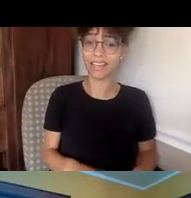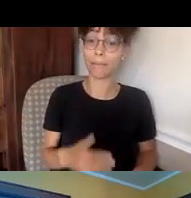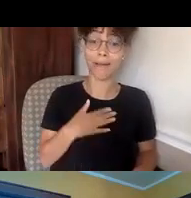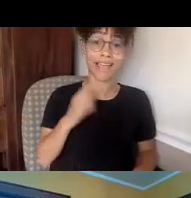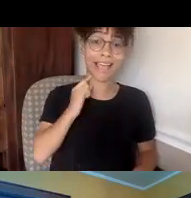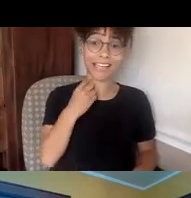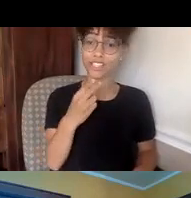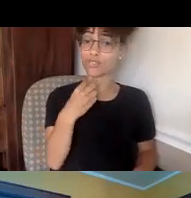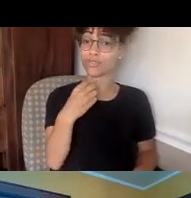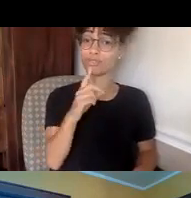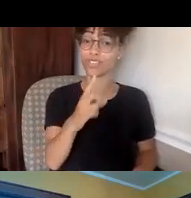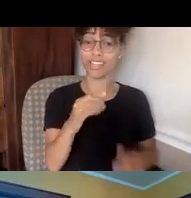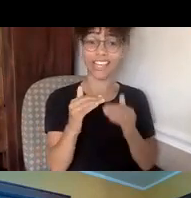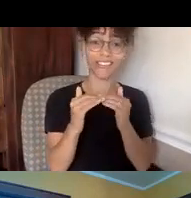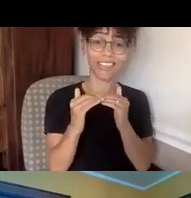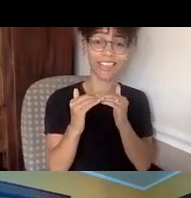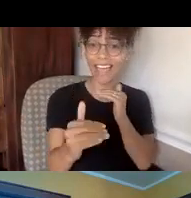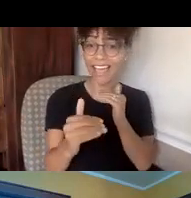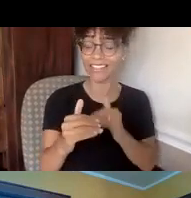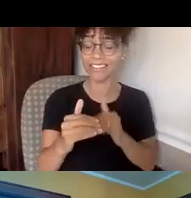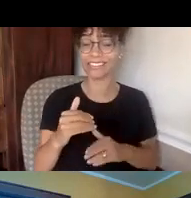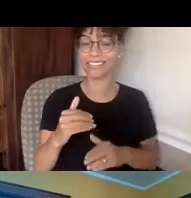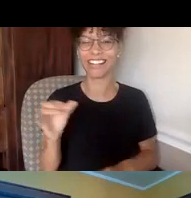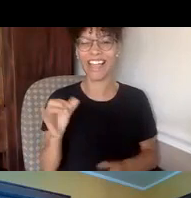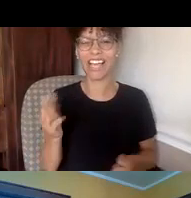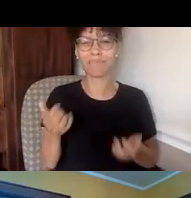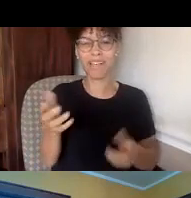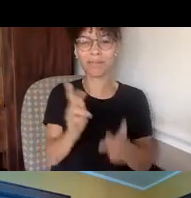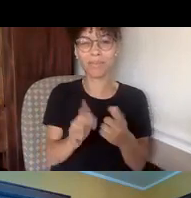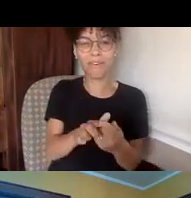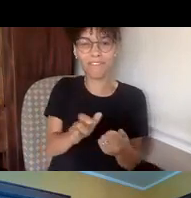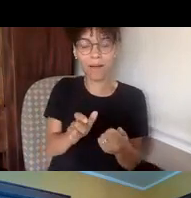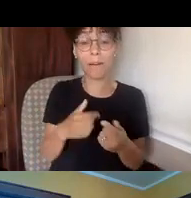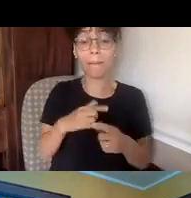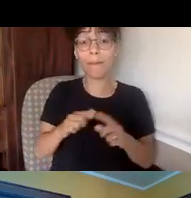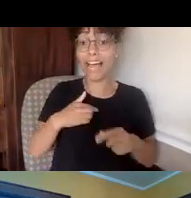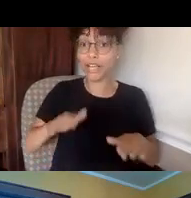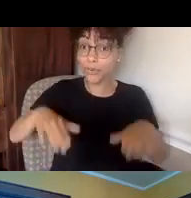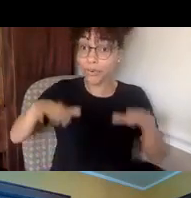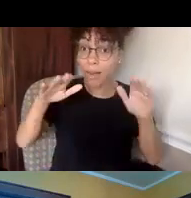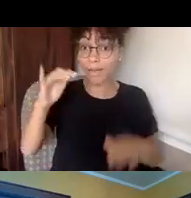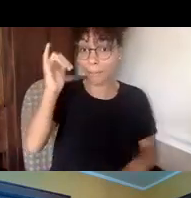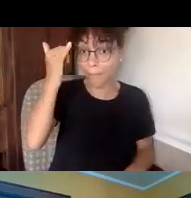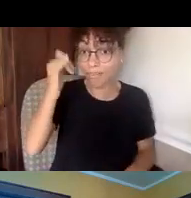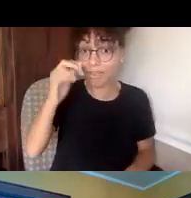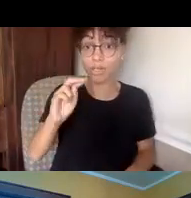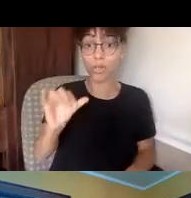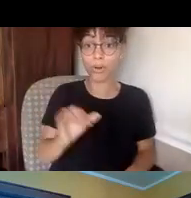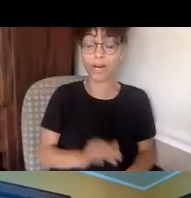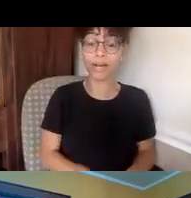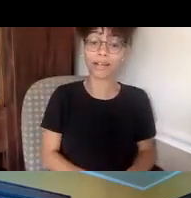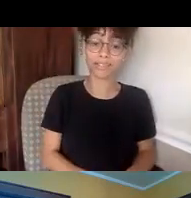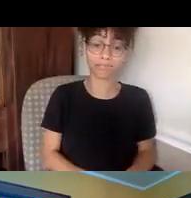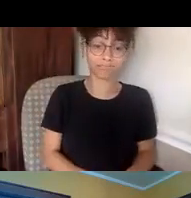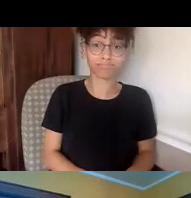like a lot of us Western New Yorkers have. But I grew up in Buffalo, New York. I